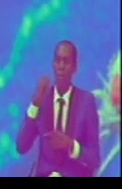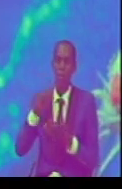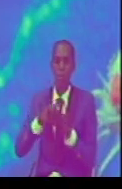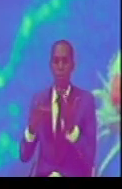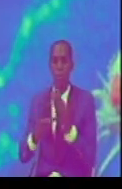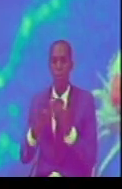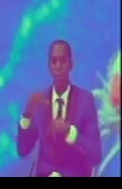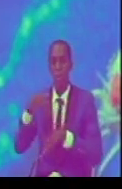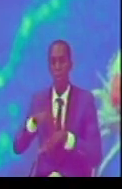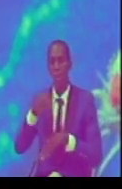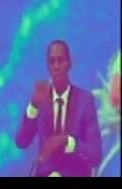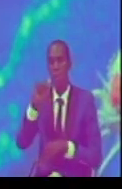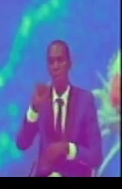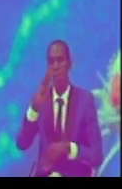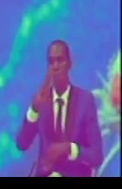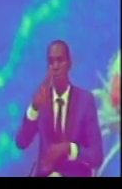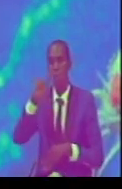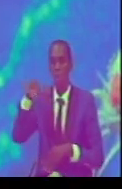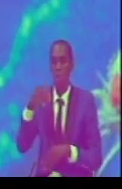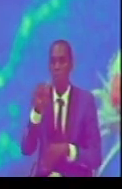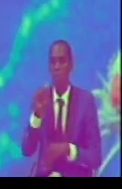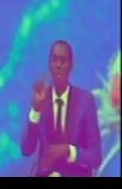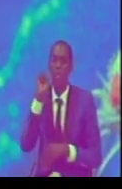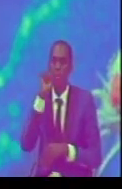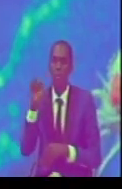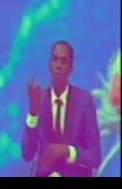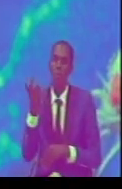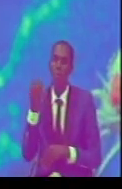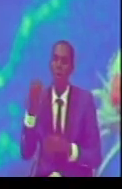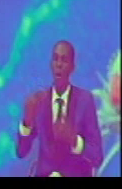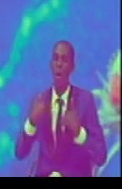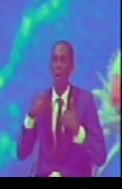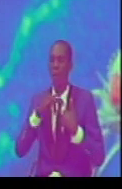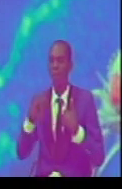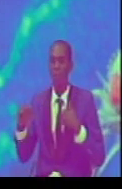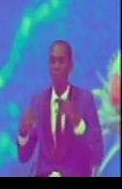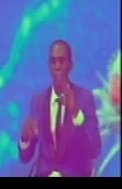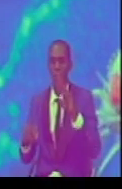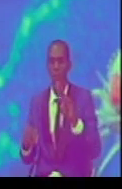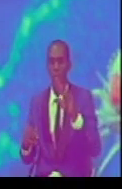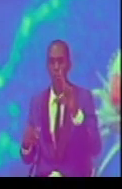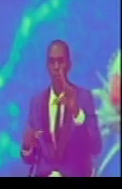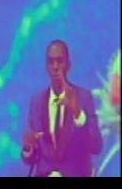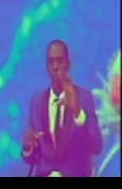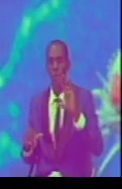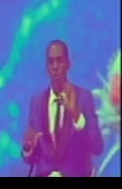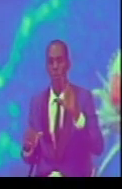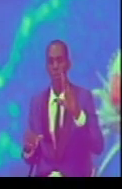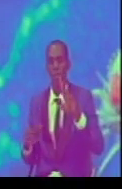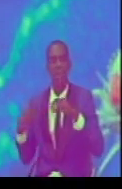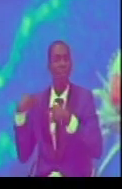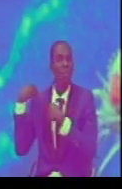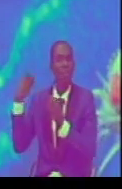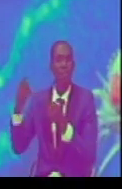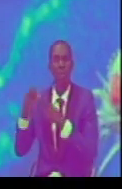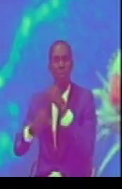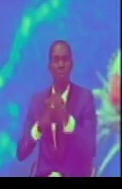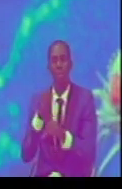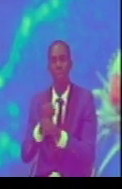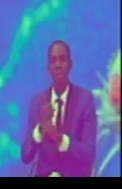last program at Abuja. I was having USA for